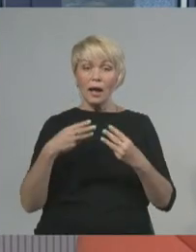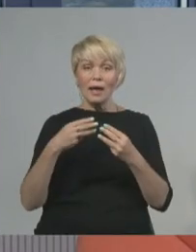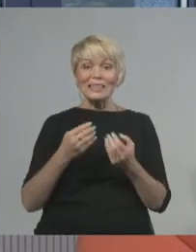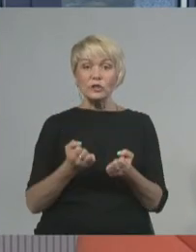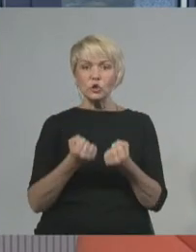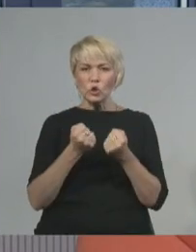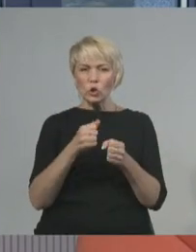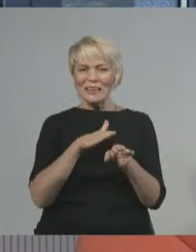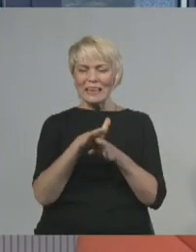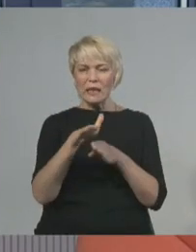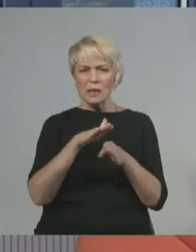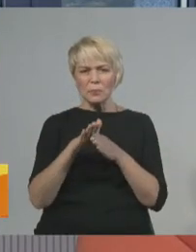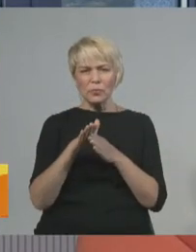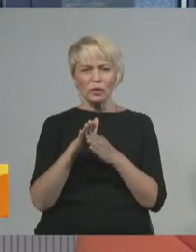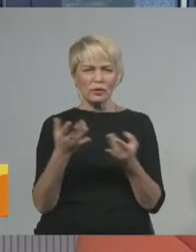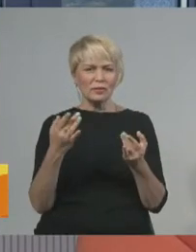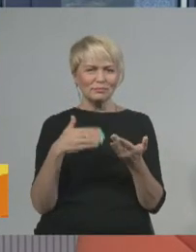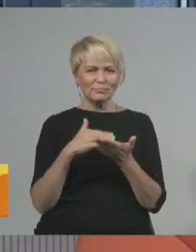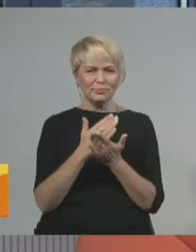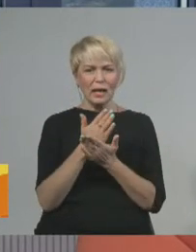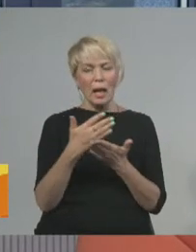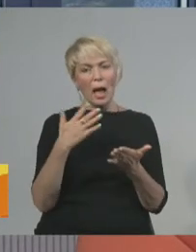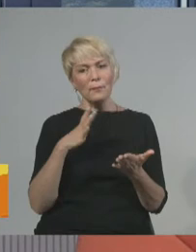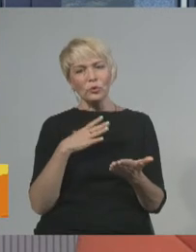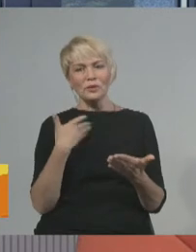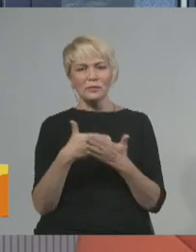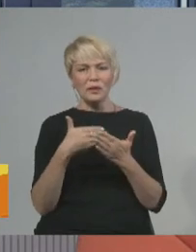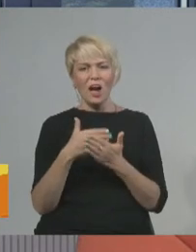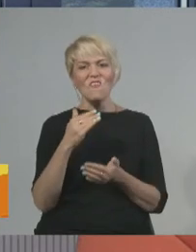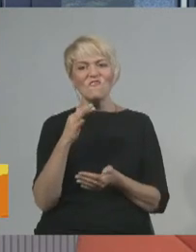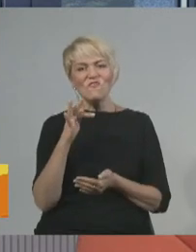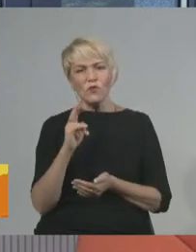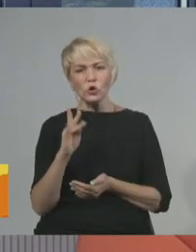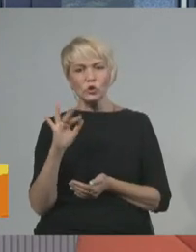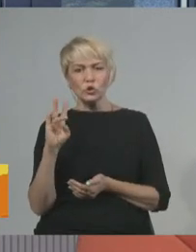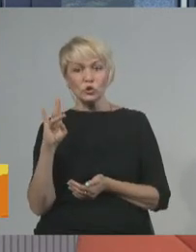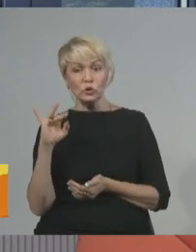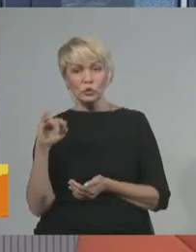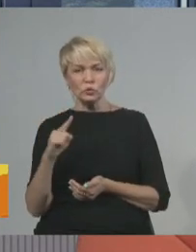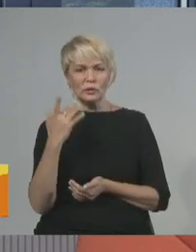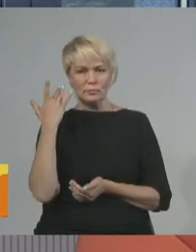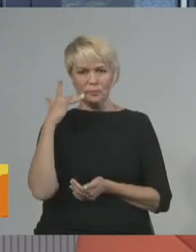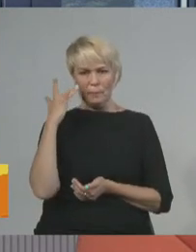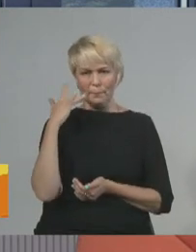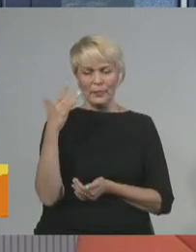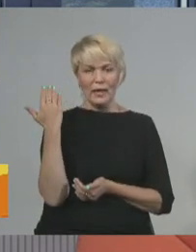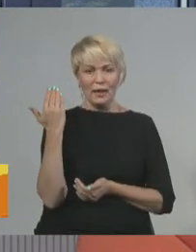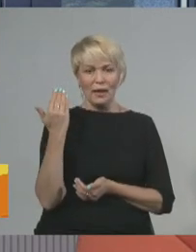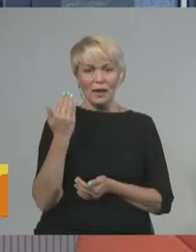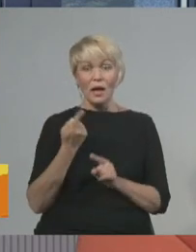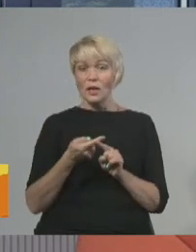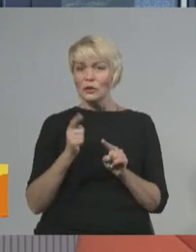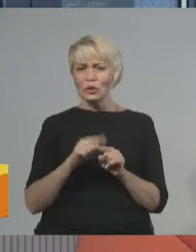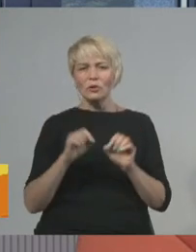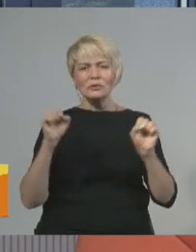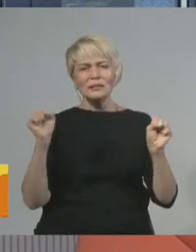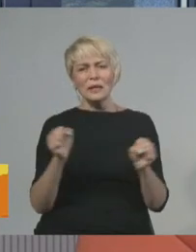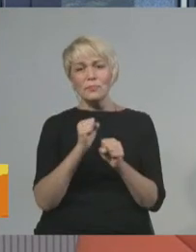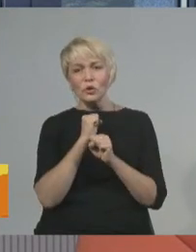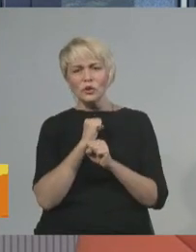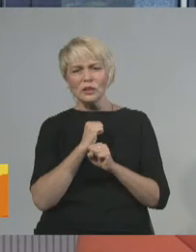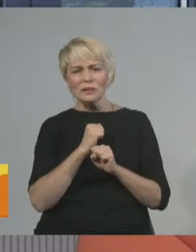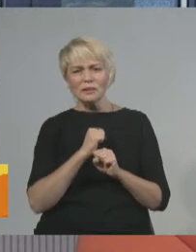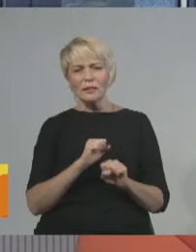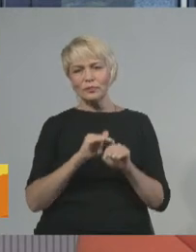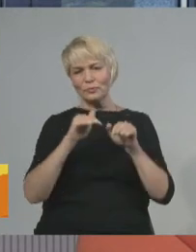news in the united states uh i think it's inevitable that as journalists and as media outlets are going to